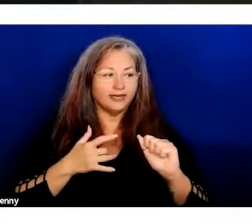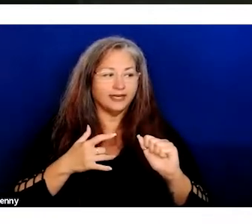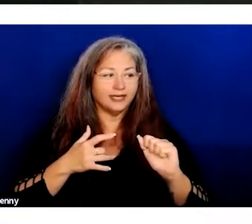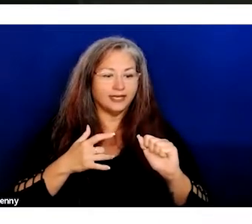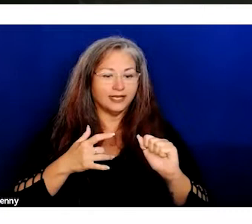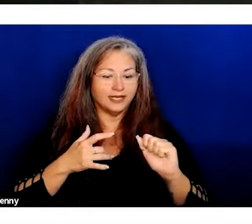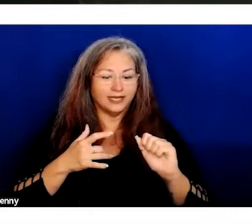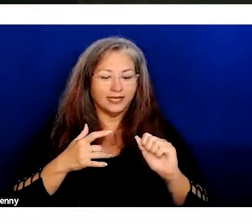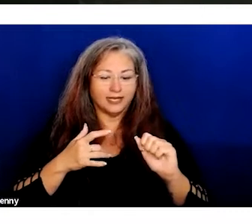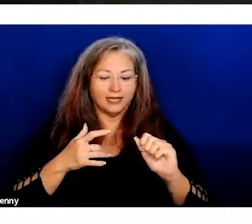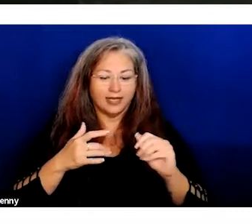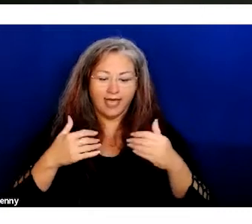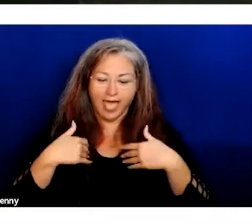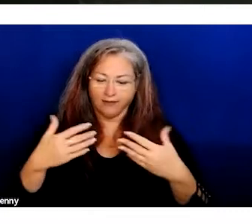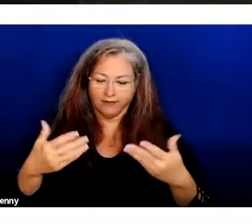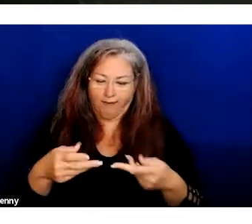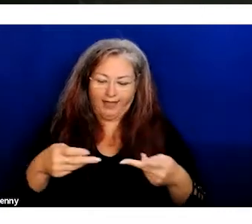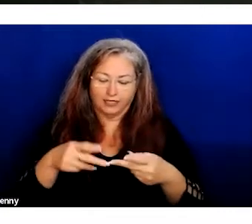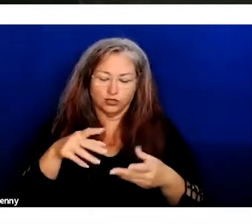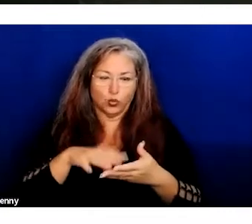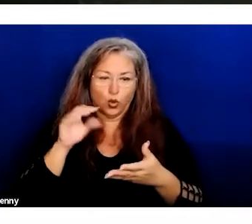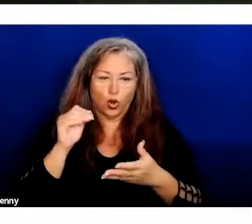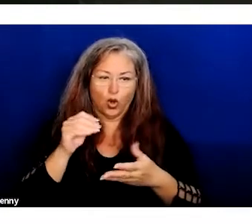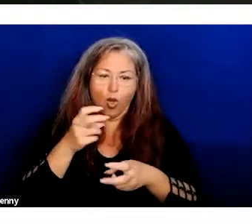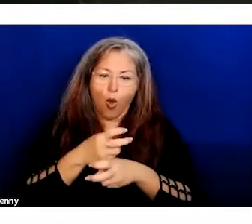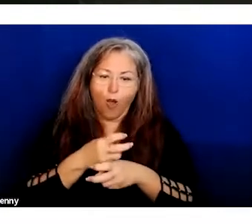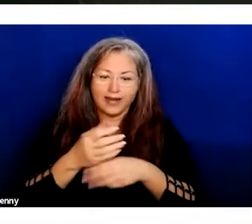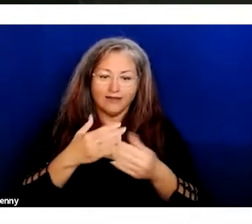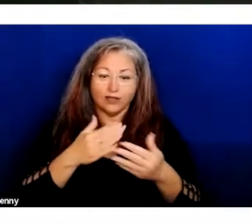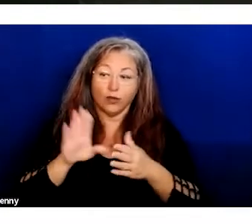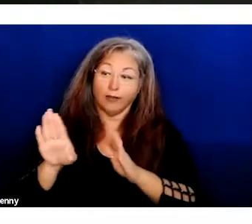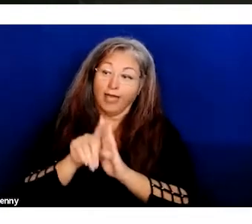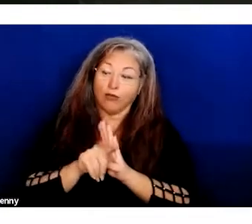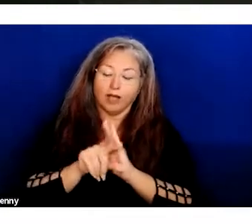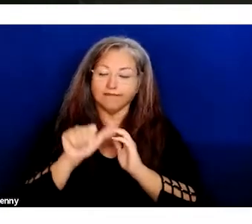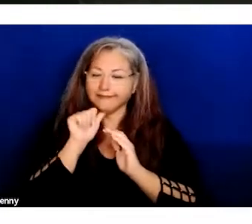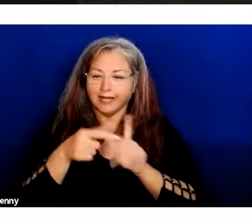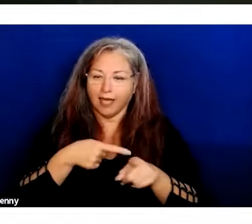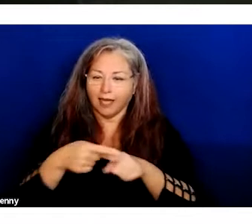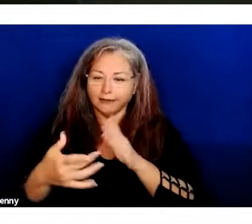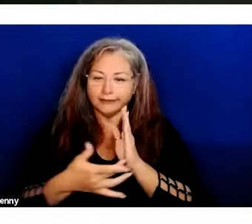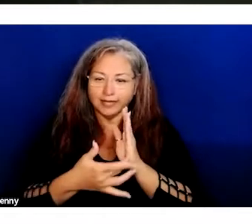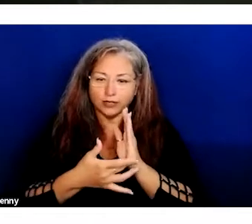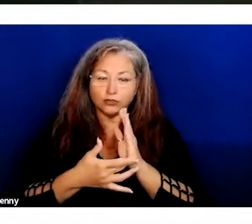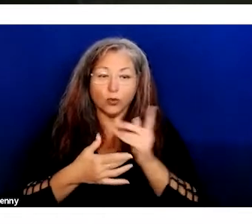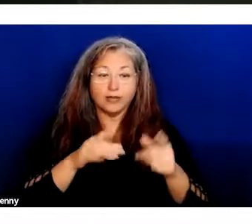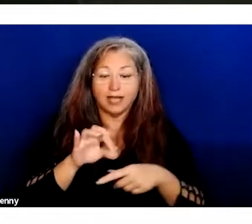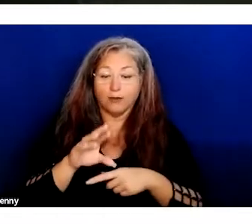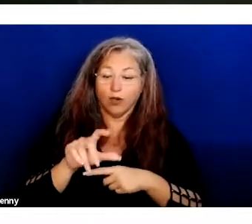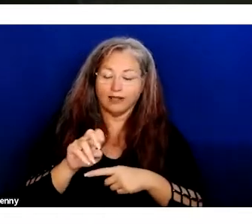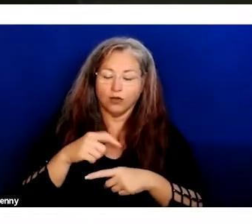learn hard things, even if they don't come from a technical background. So at Cyber Collective, we empower people to